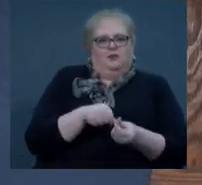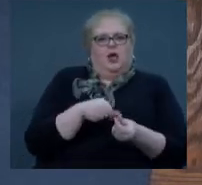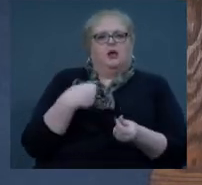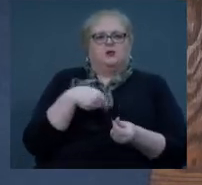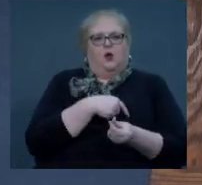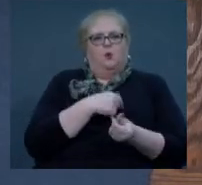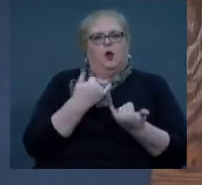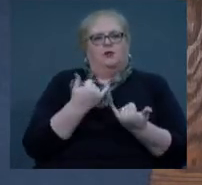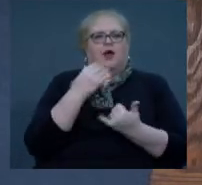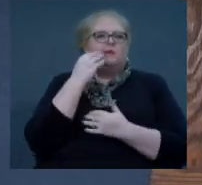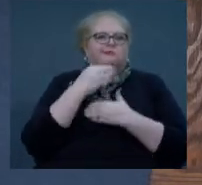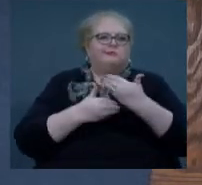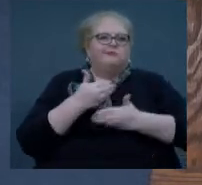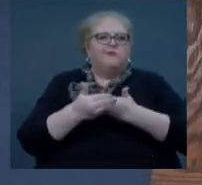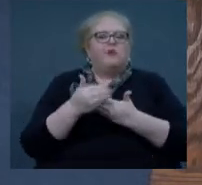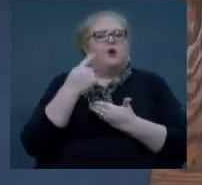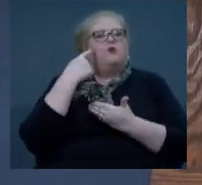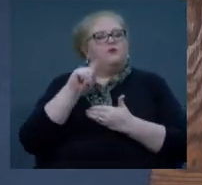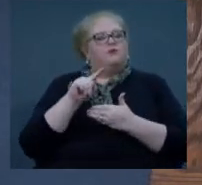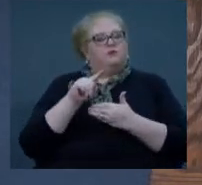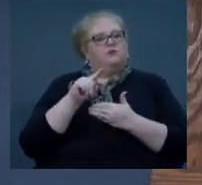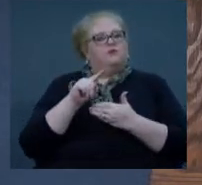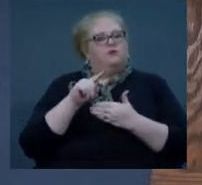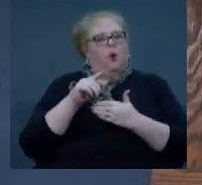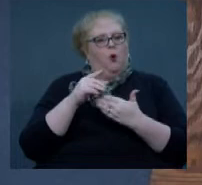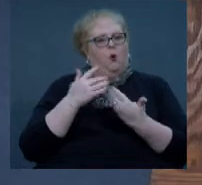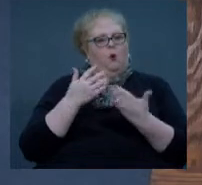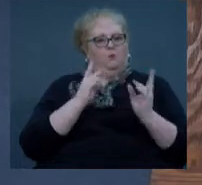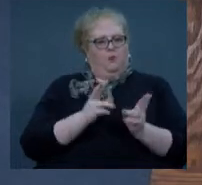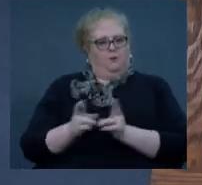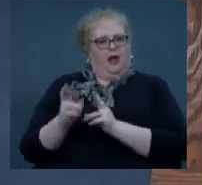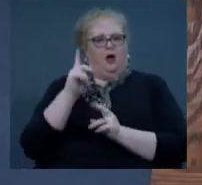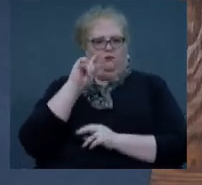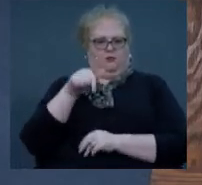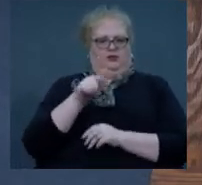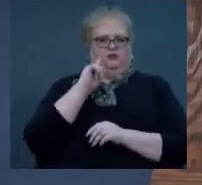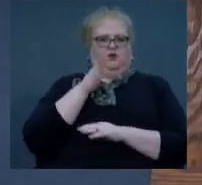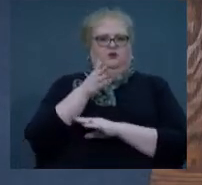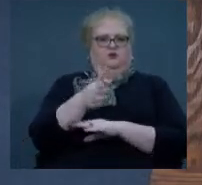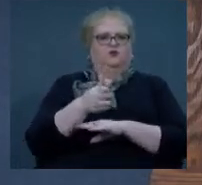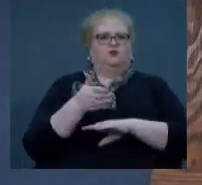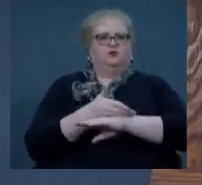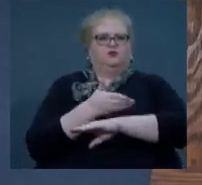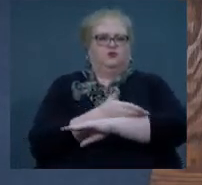possible future vertical construction. So with that, Van.